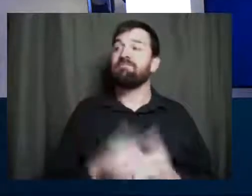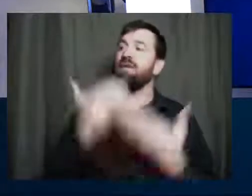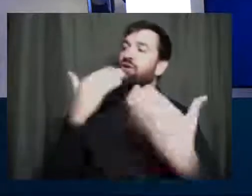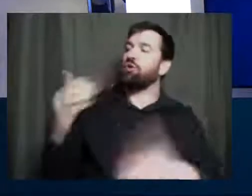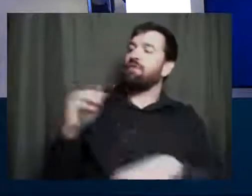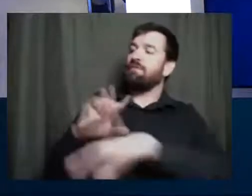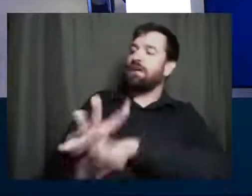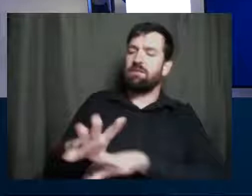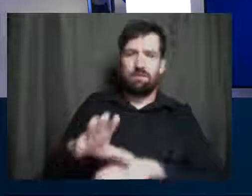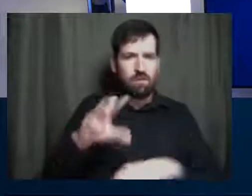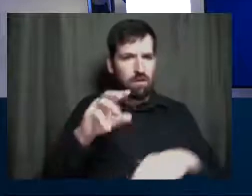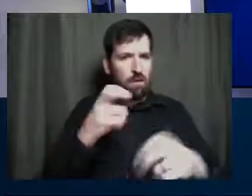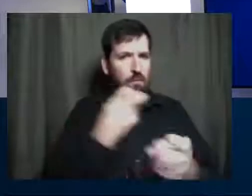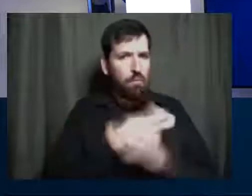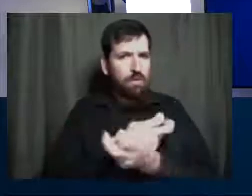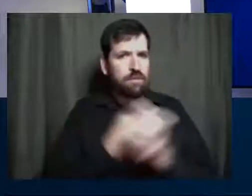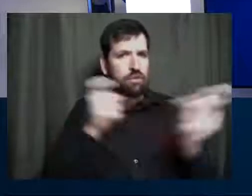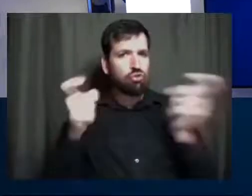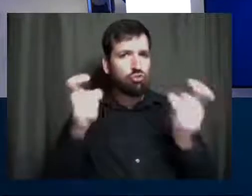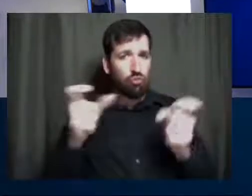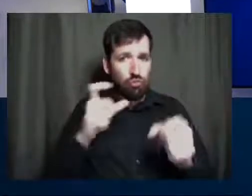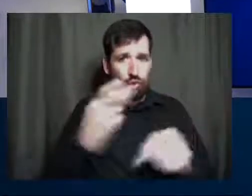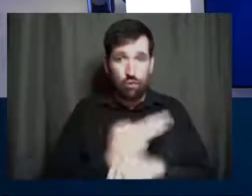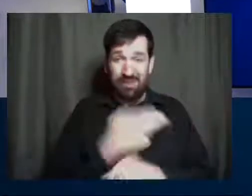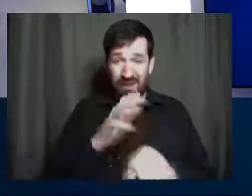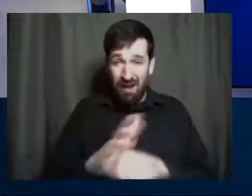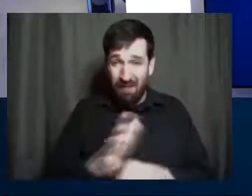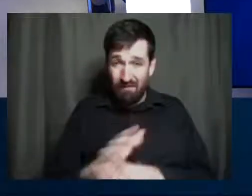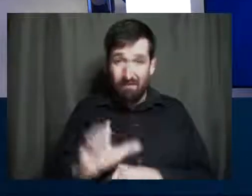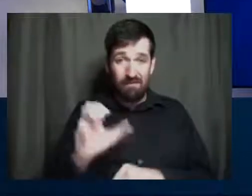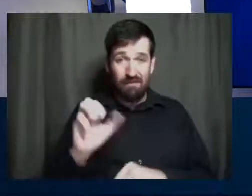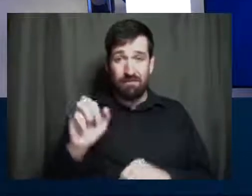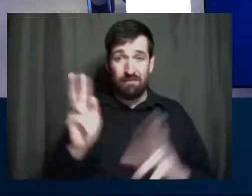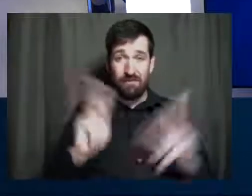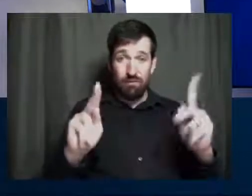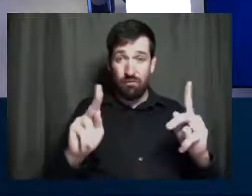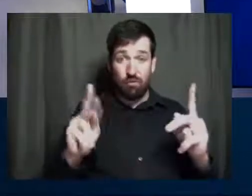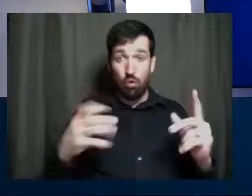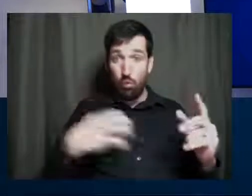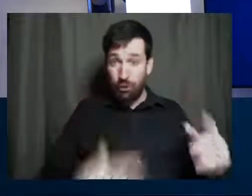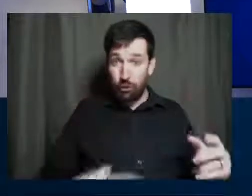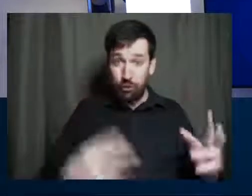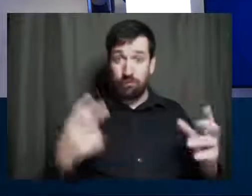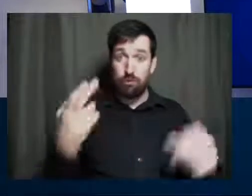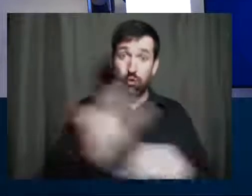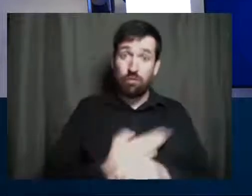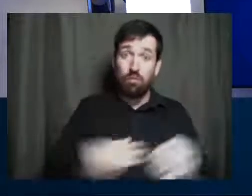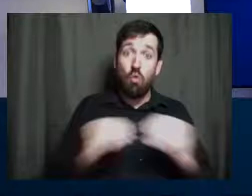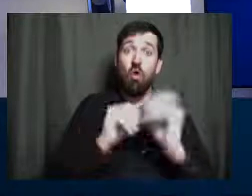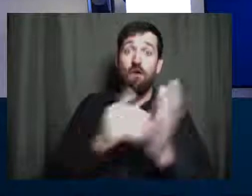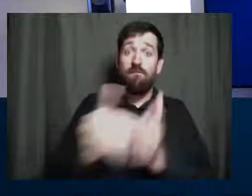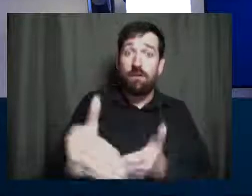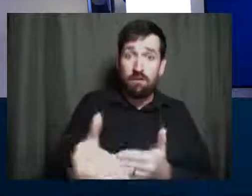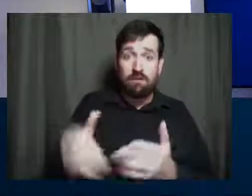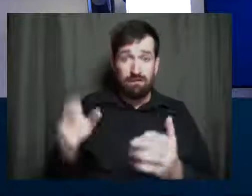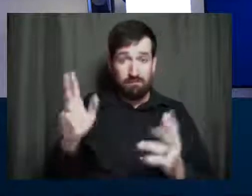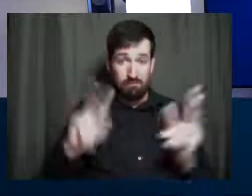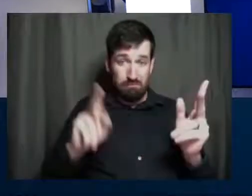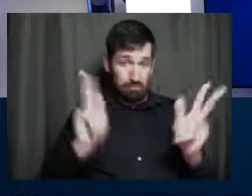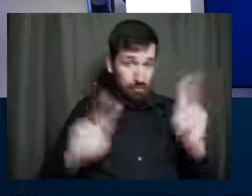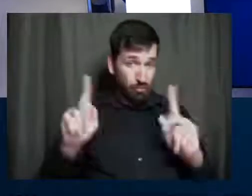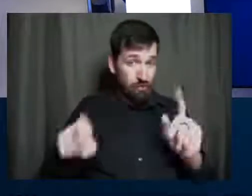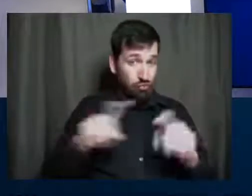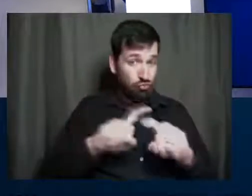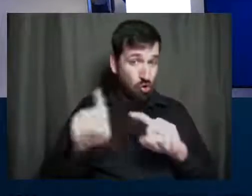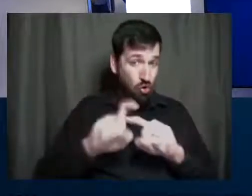poison control underutilized? Do you wish people would use it more often? Are people using it the way they should? Do they need to be calling more often? So